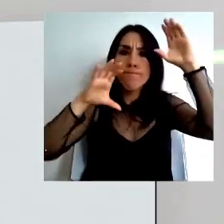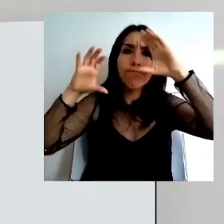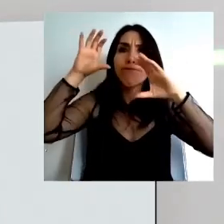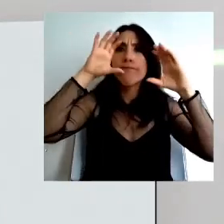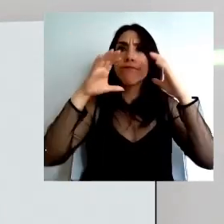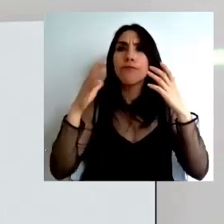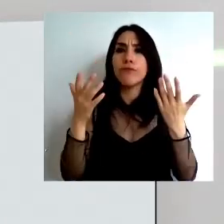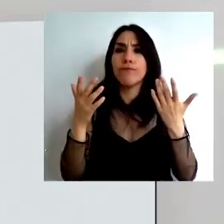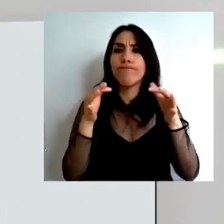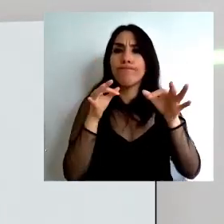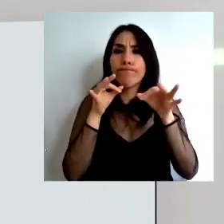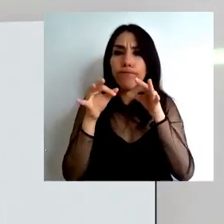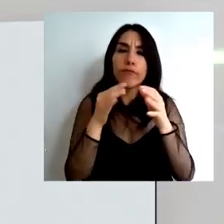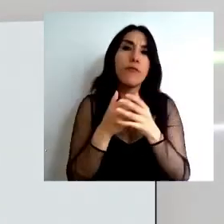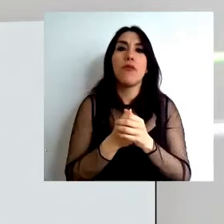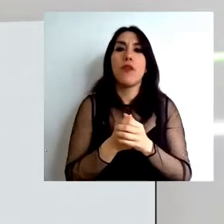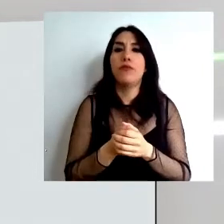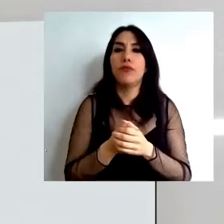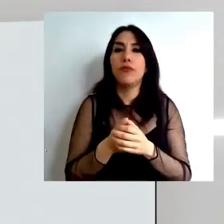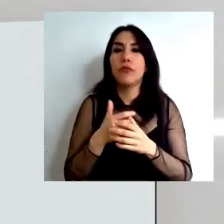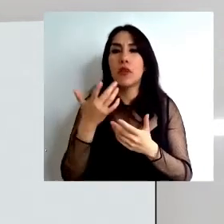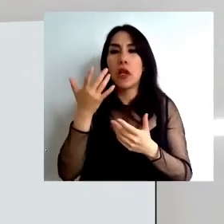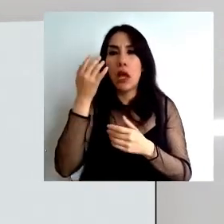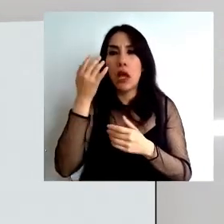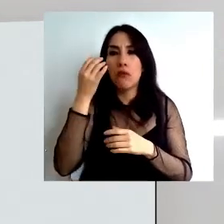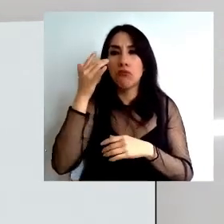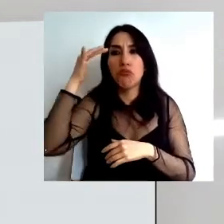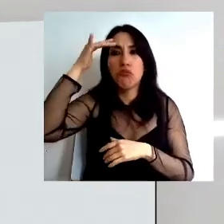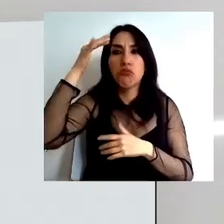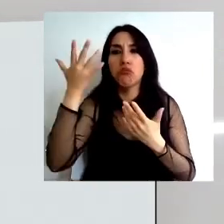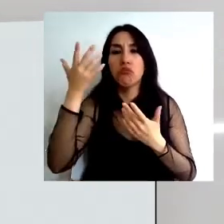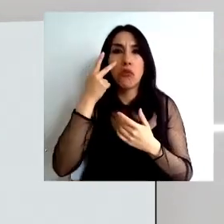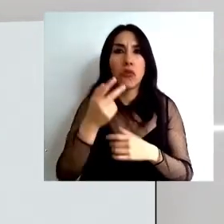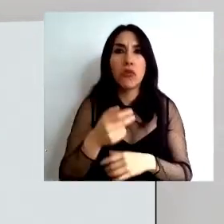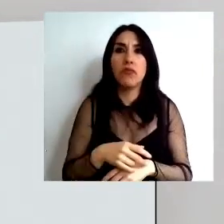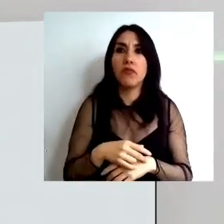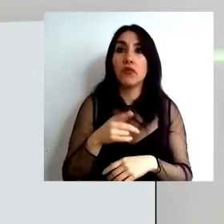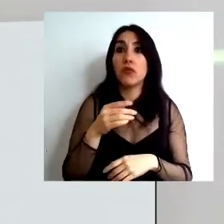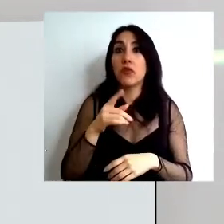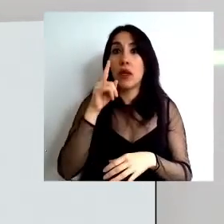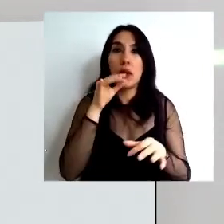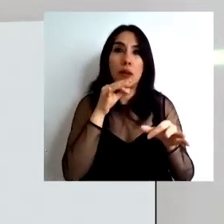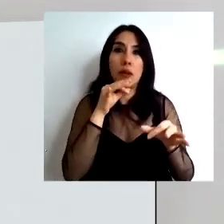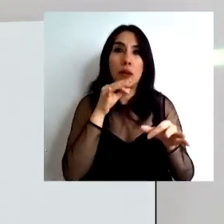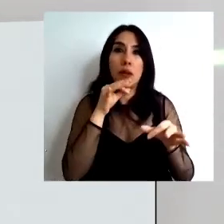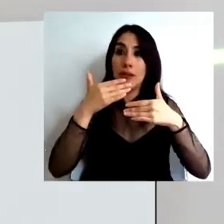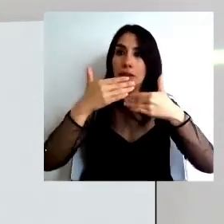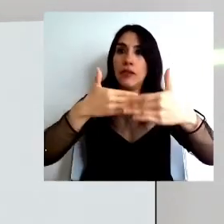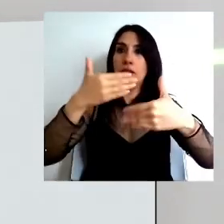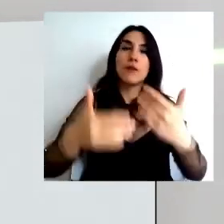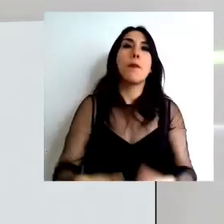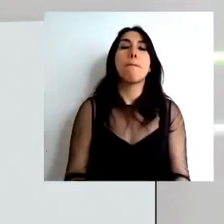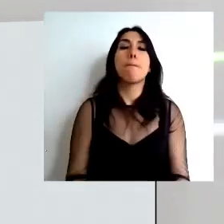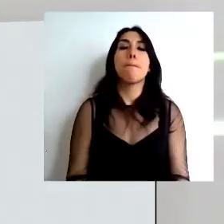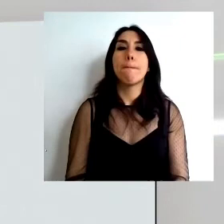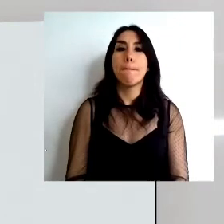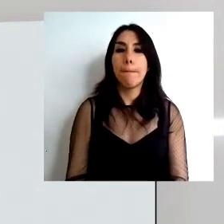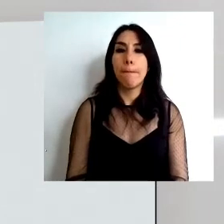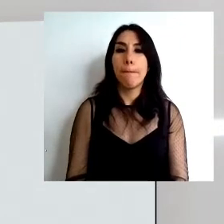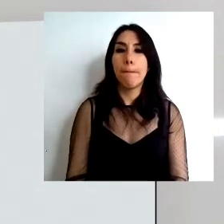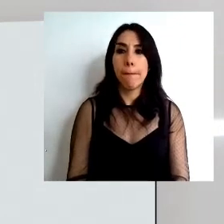in our first steps, we were bloody, we did it, and we had